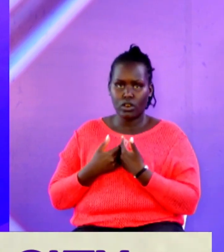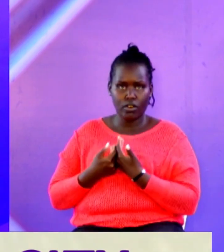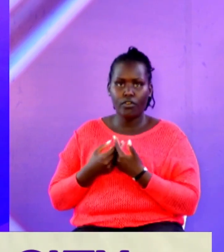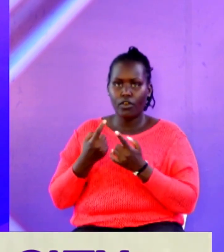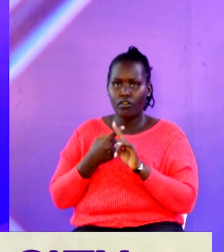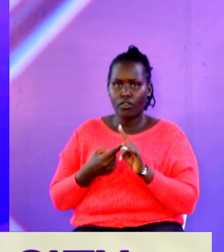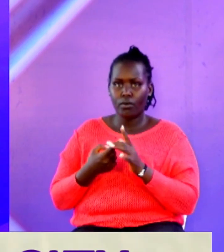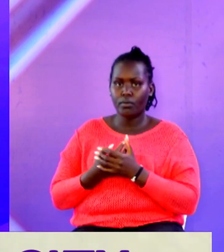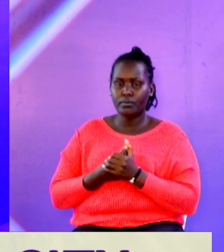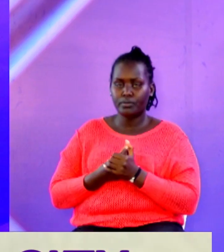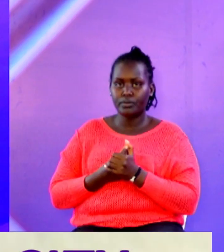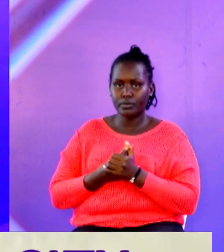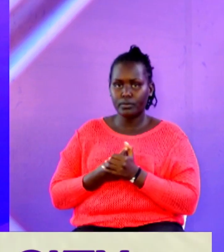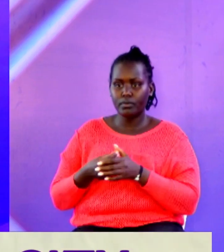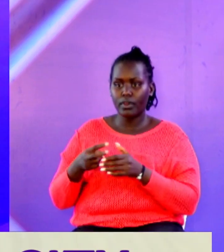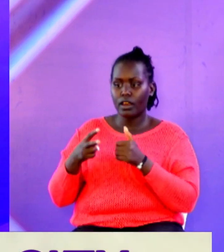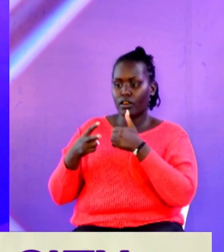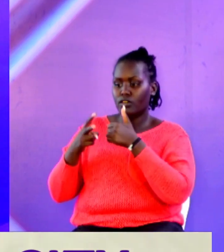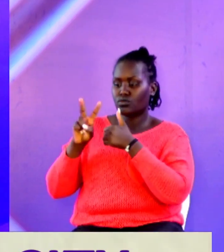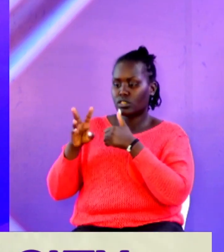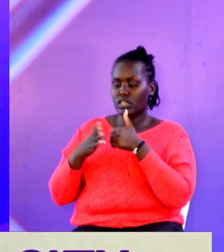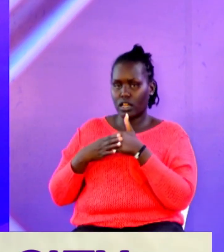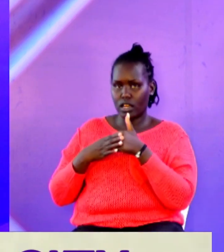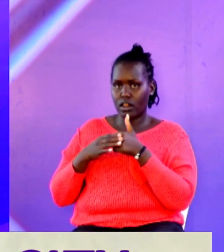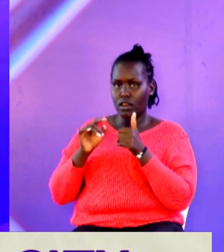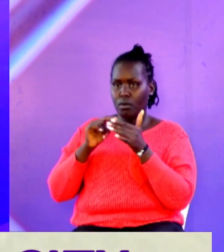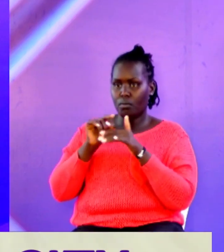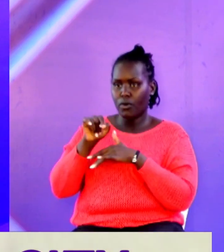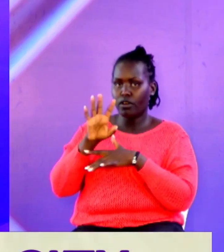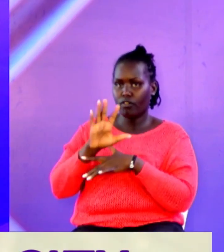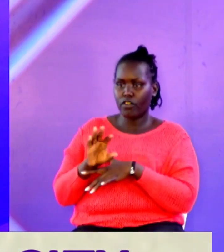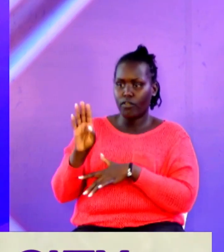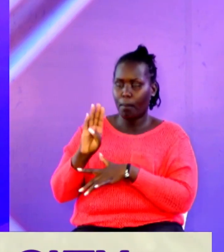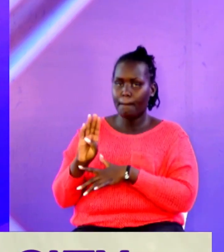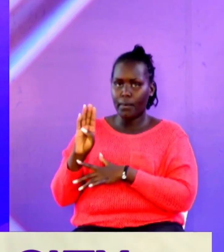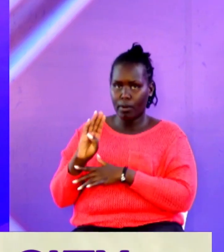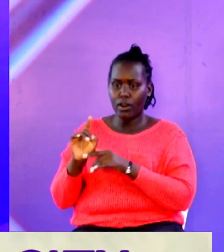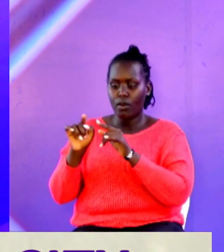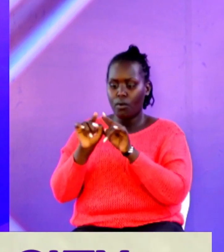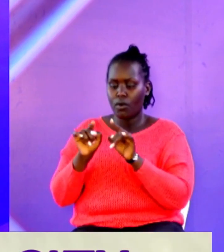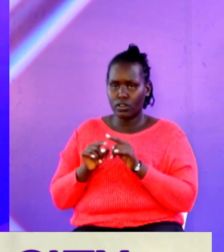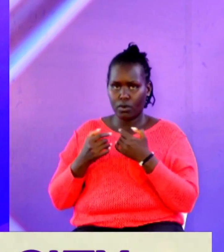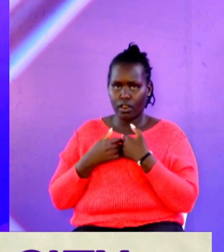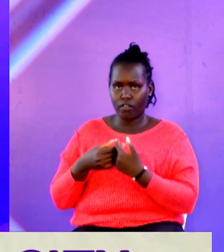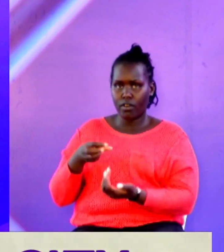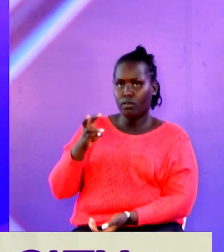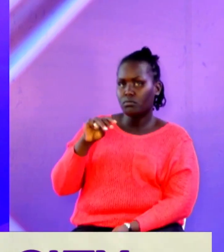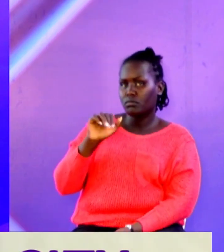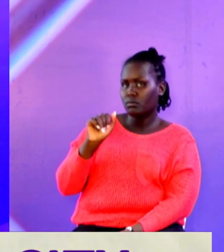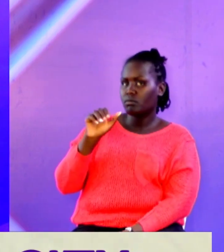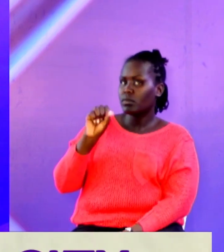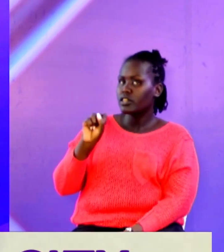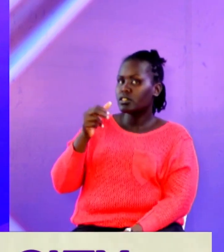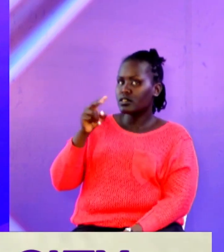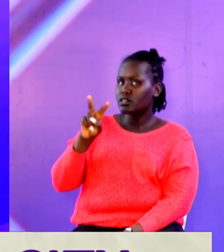from Bayer Leverkusen in a £29.5 million deal. Of course, we have Mamadashvili joining from